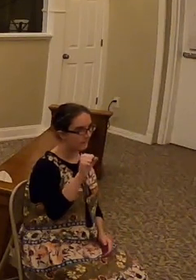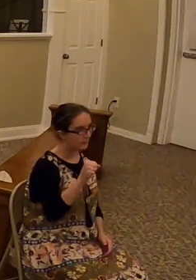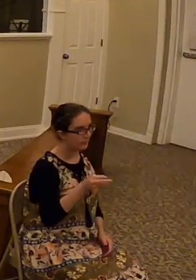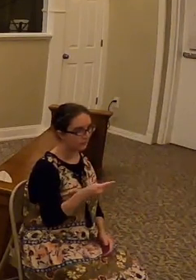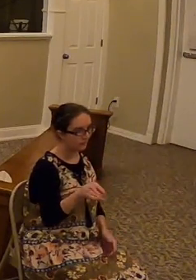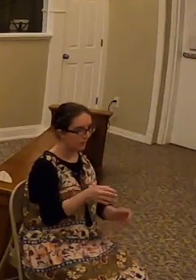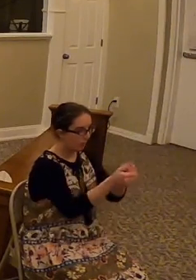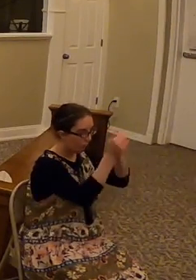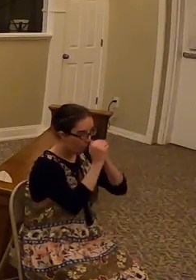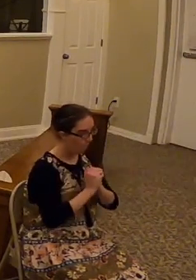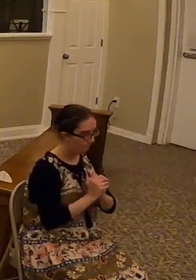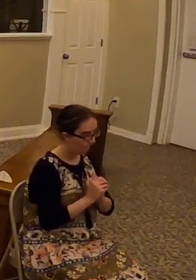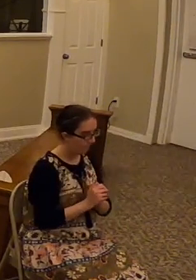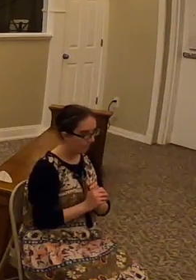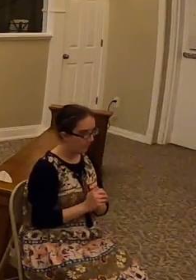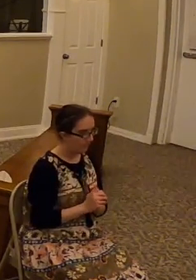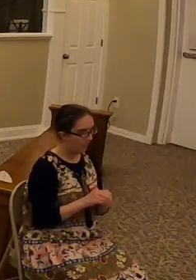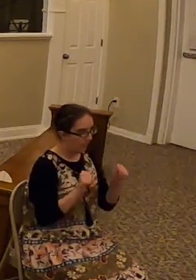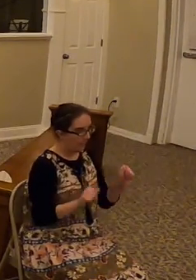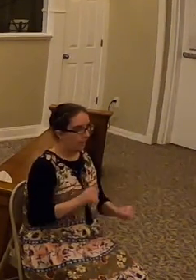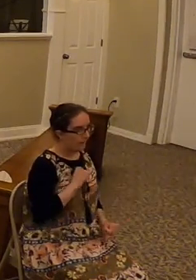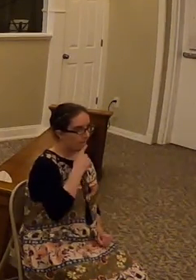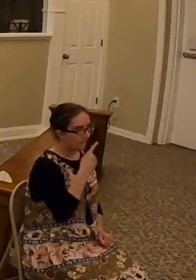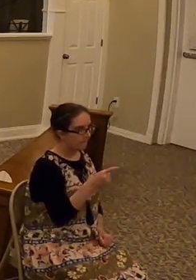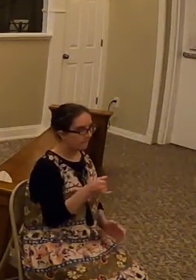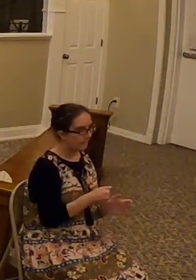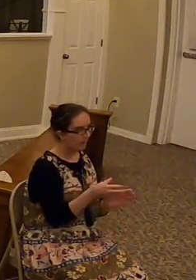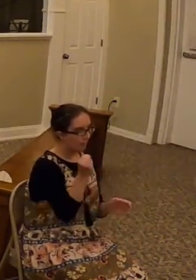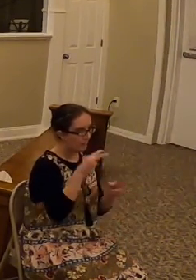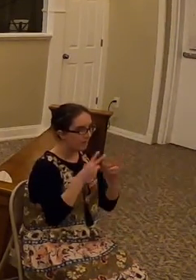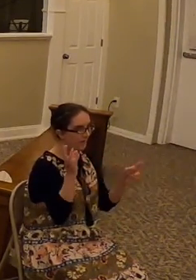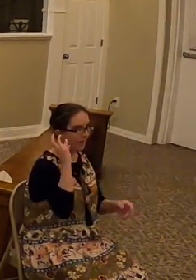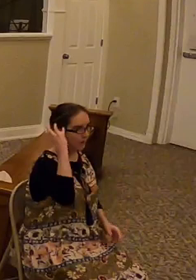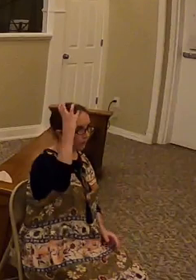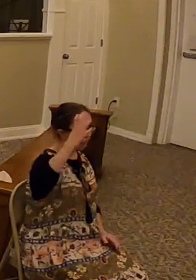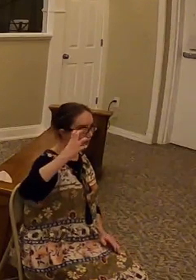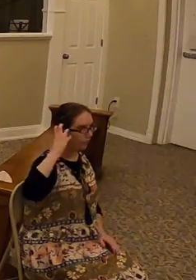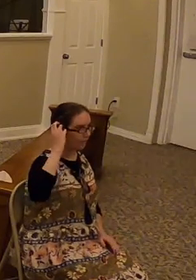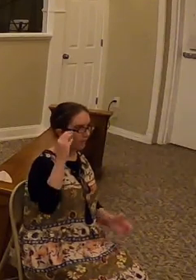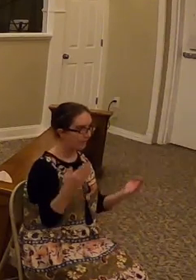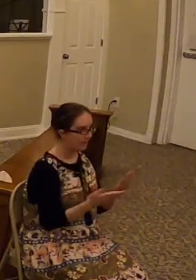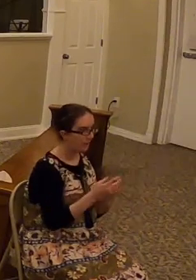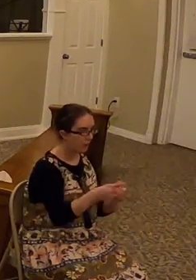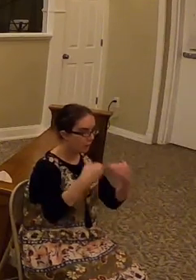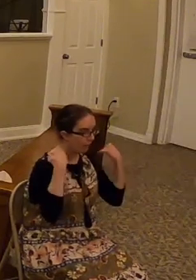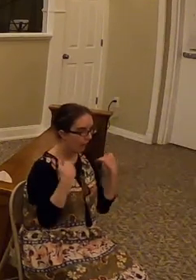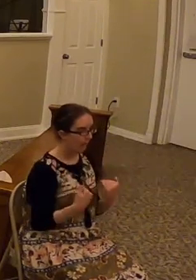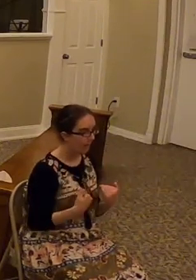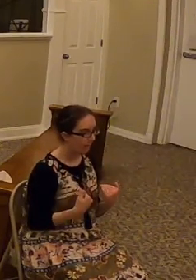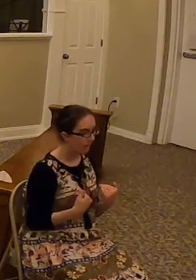they worship. Amen. But can I tell you, it was really crazy because here